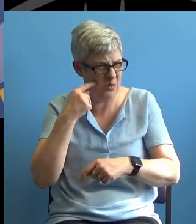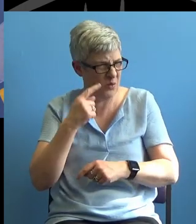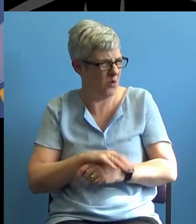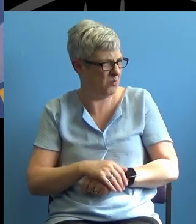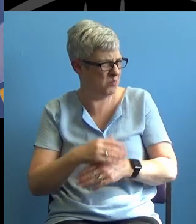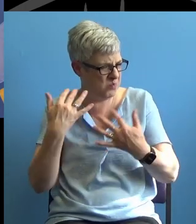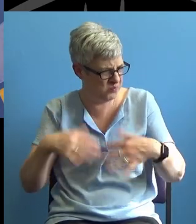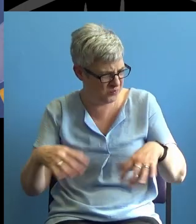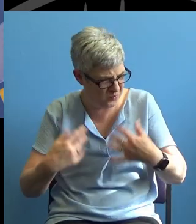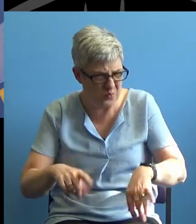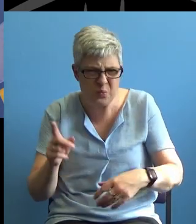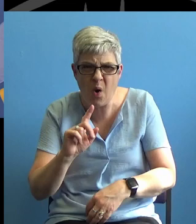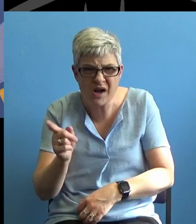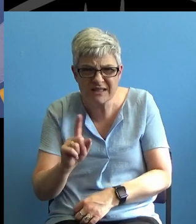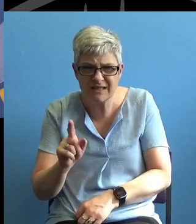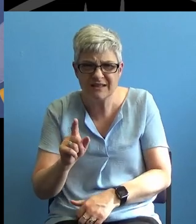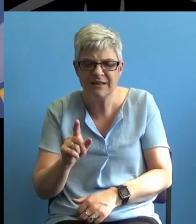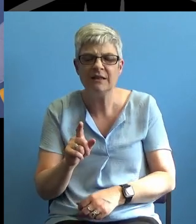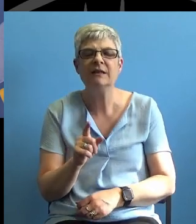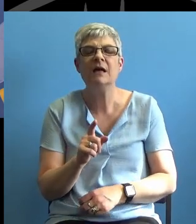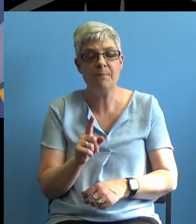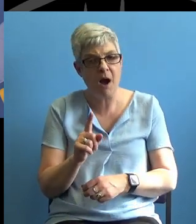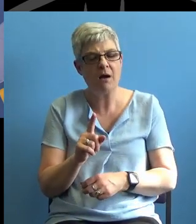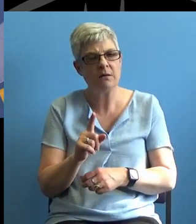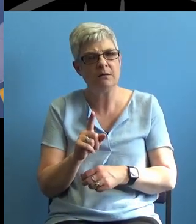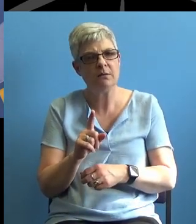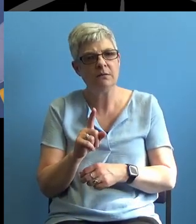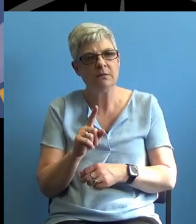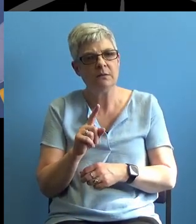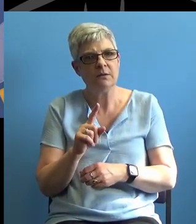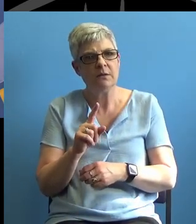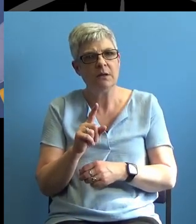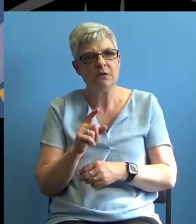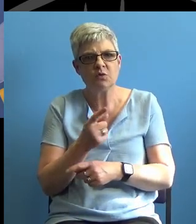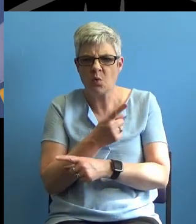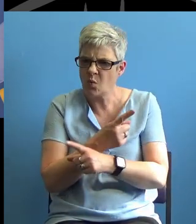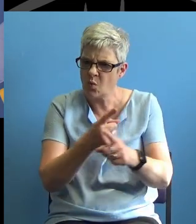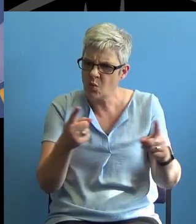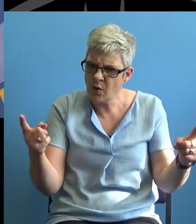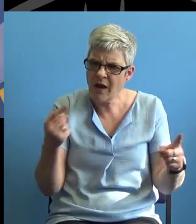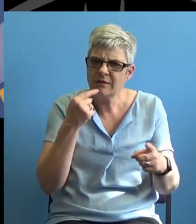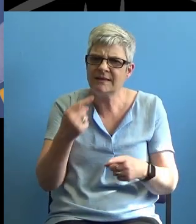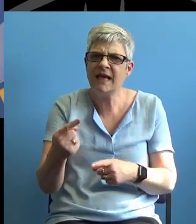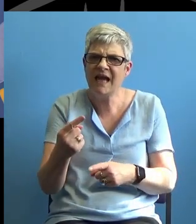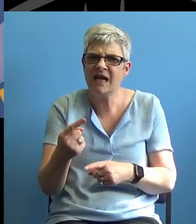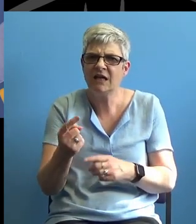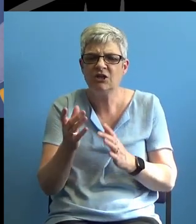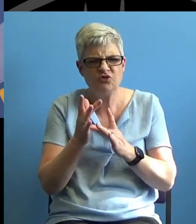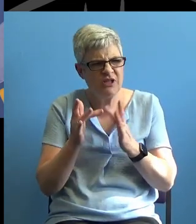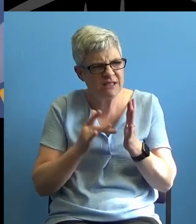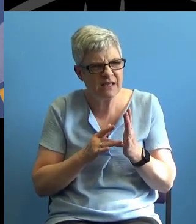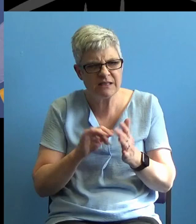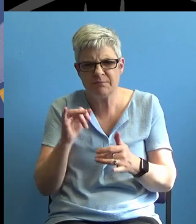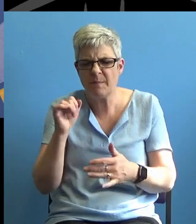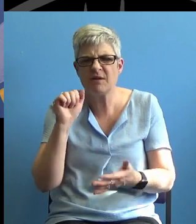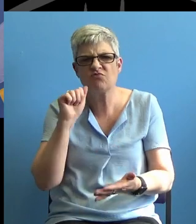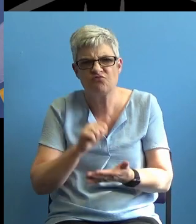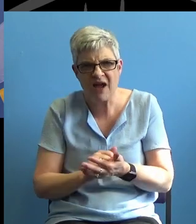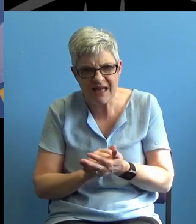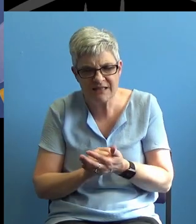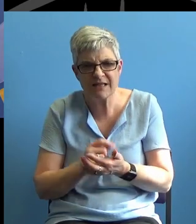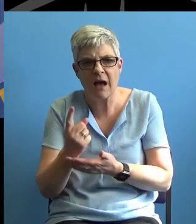And so on what basis will any of us say that Jesus might have been correct